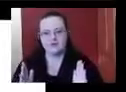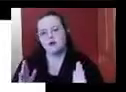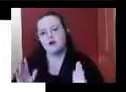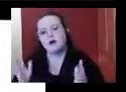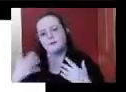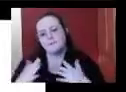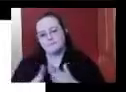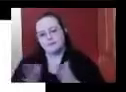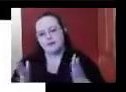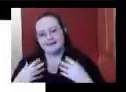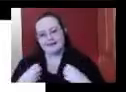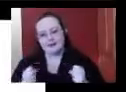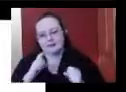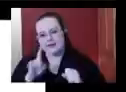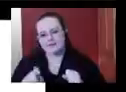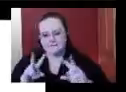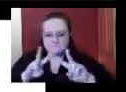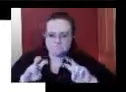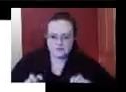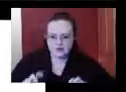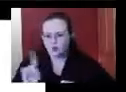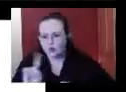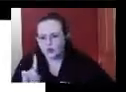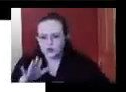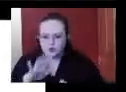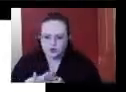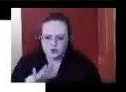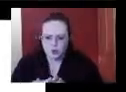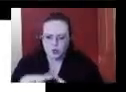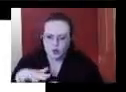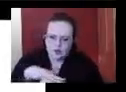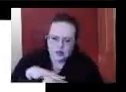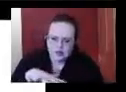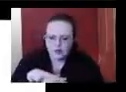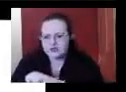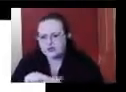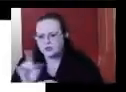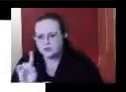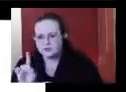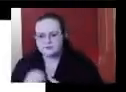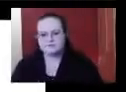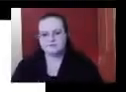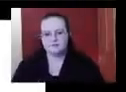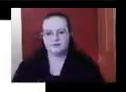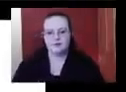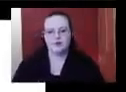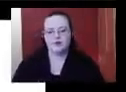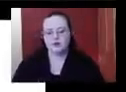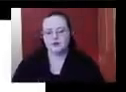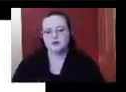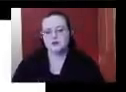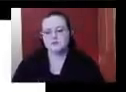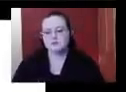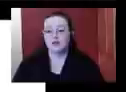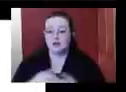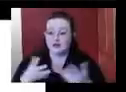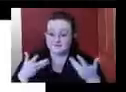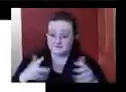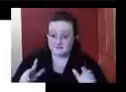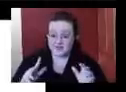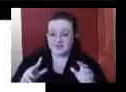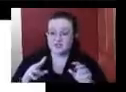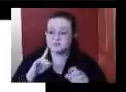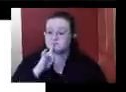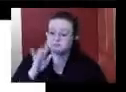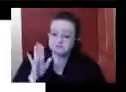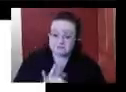exists within the school. The outbreak will be posted on Halton's web page dashboard after communication has gone out to